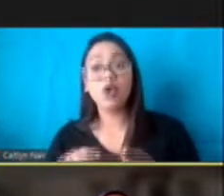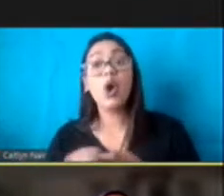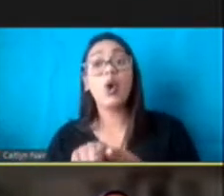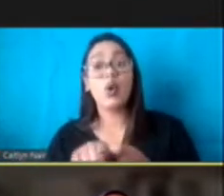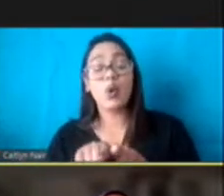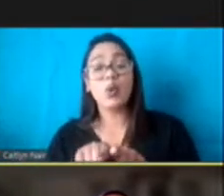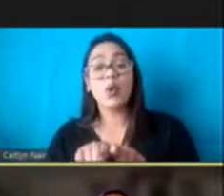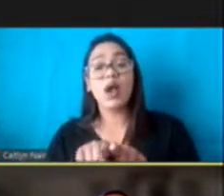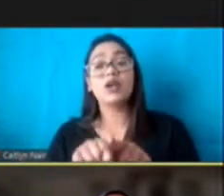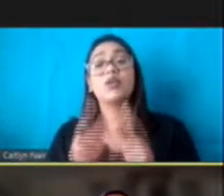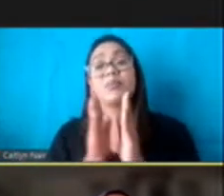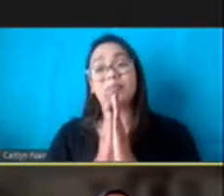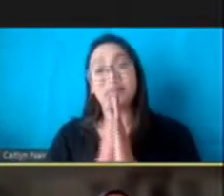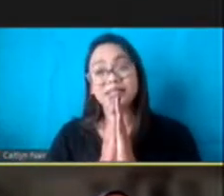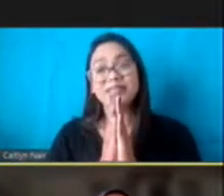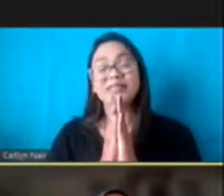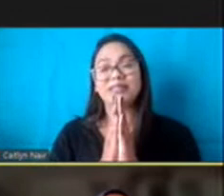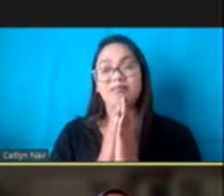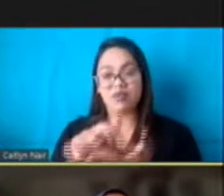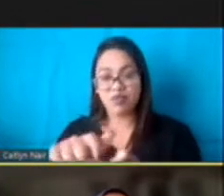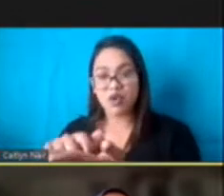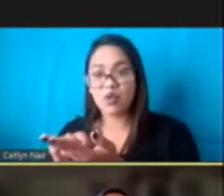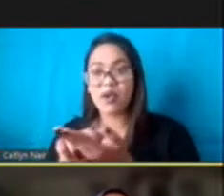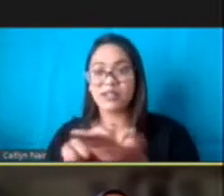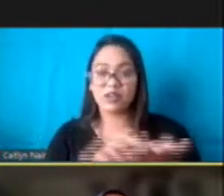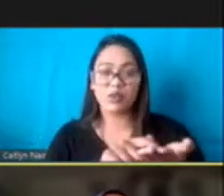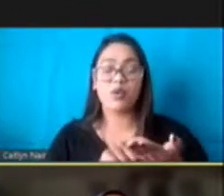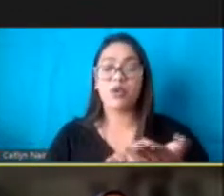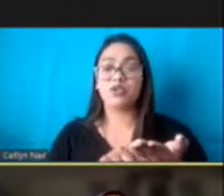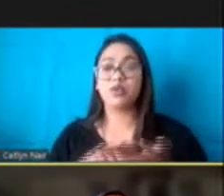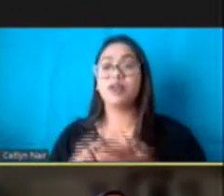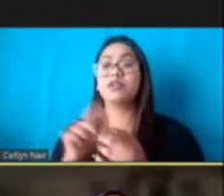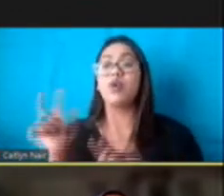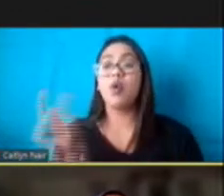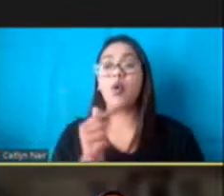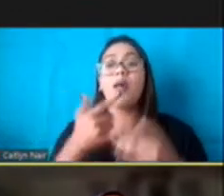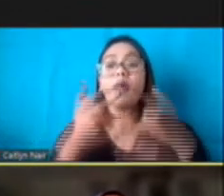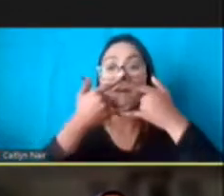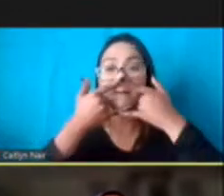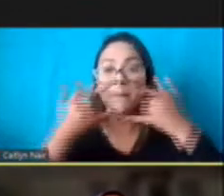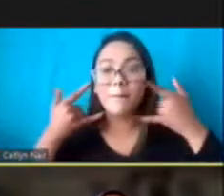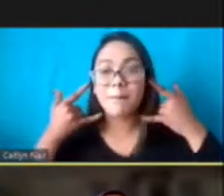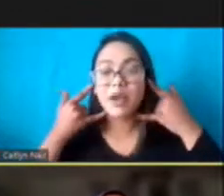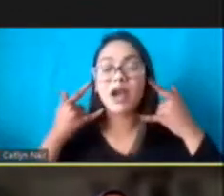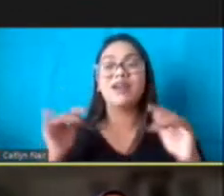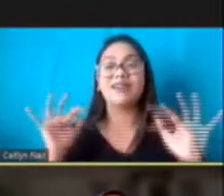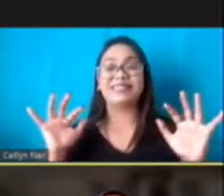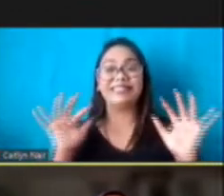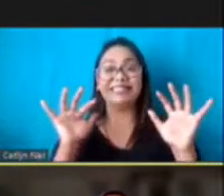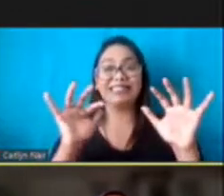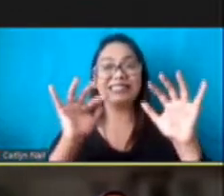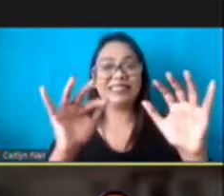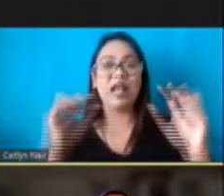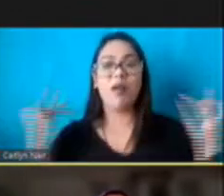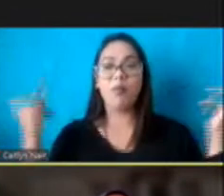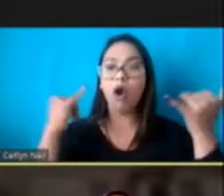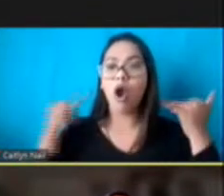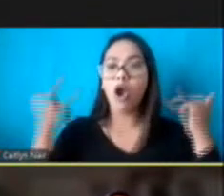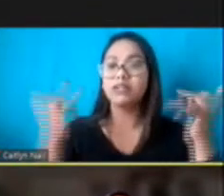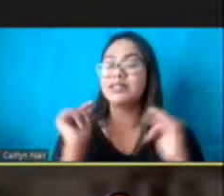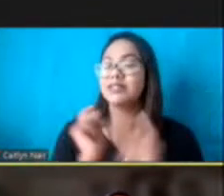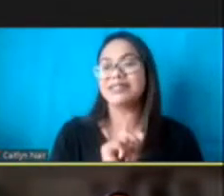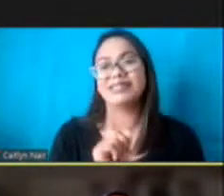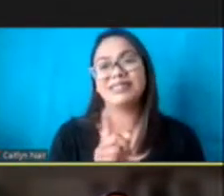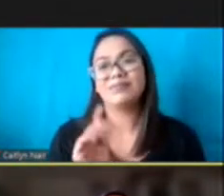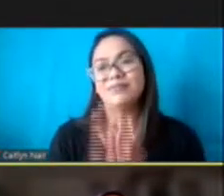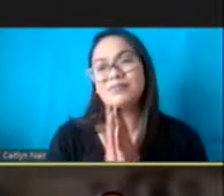are still for all people to observe mask wearing, avoid gatherings during this wave, and to vaccinate if you haven't